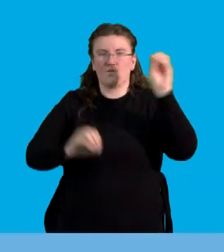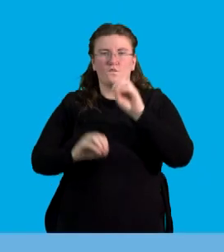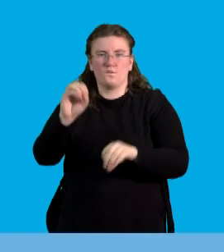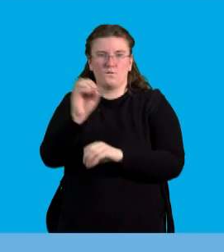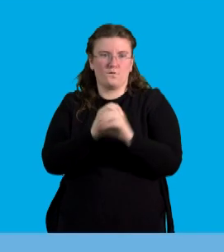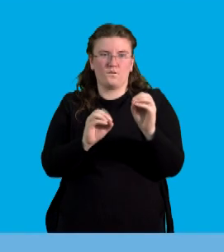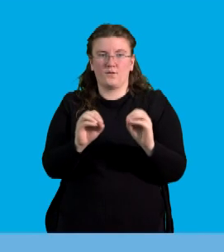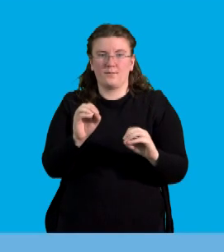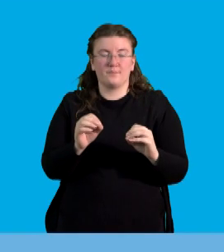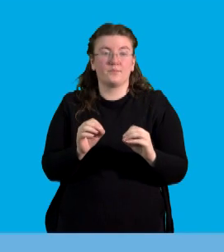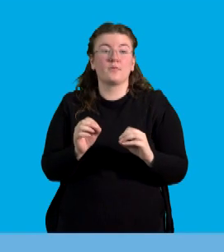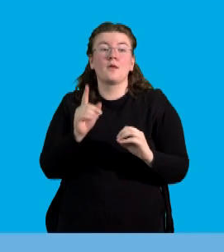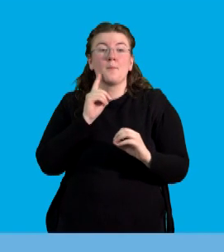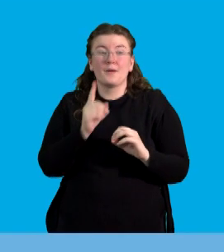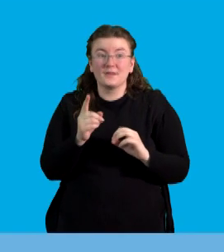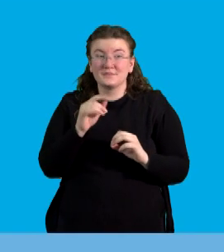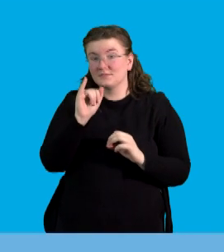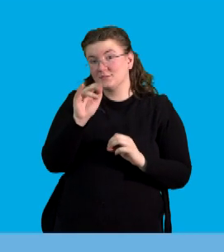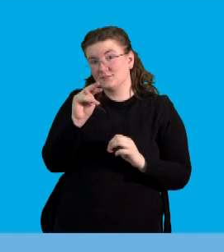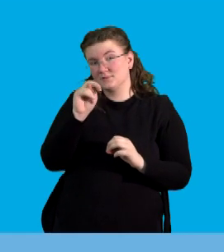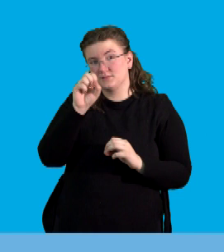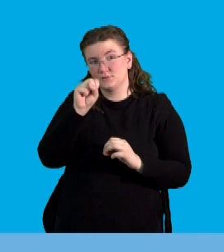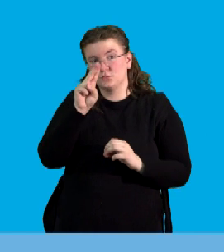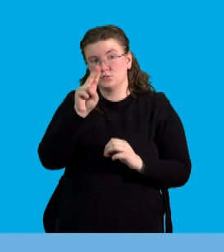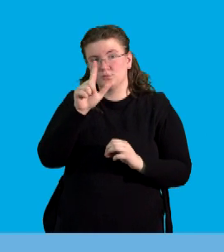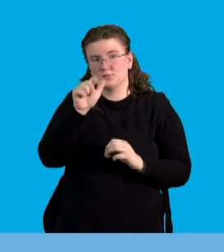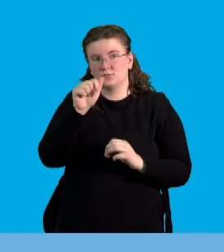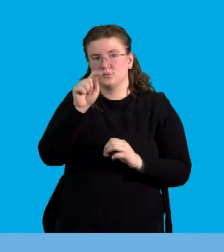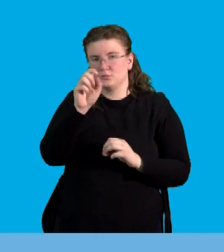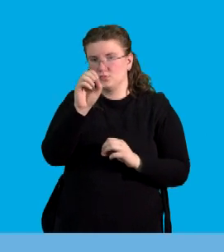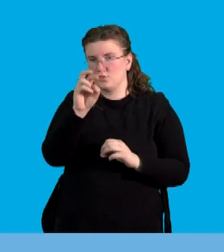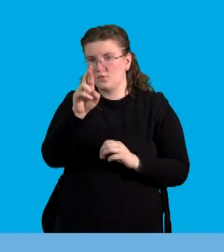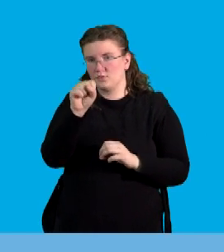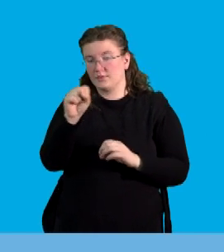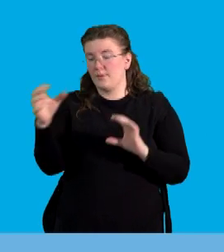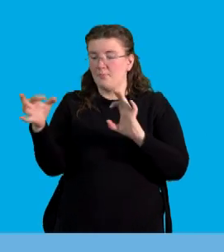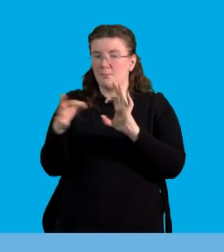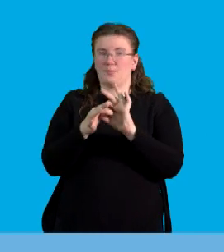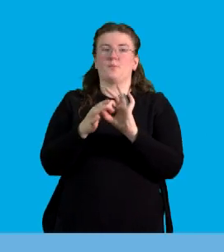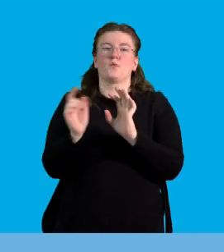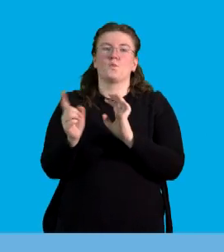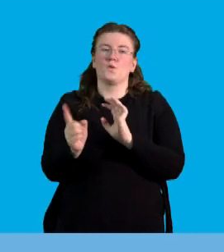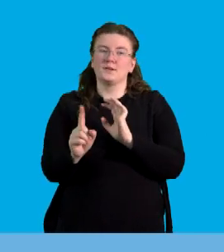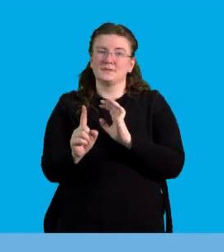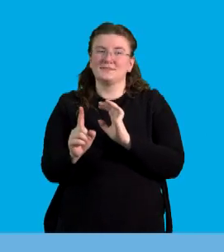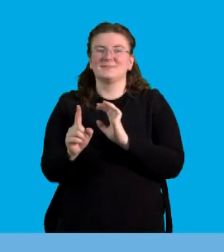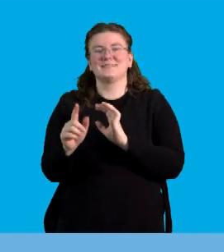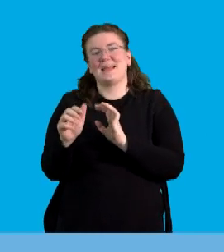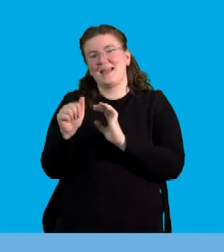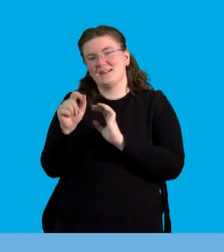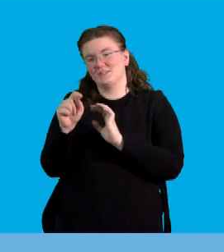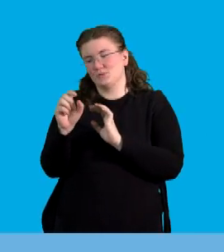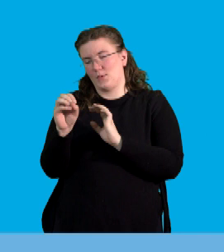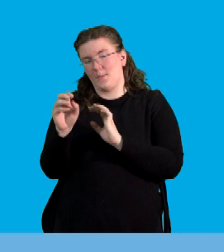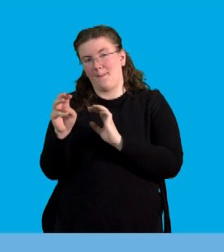However, in insulators, those electrons that you find on the outer layer, they are bound tightly to the atom nuclei